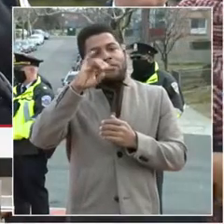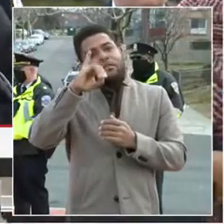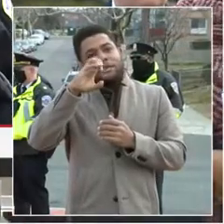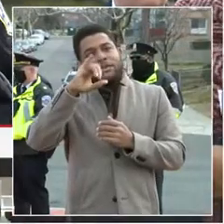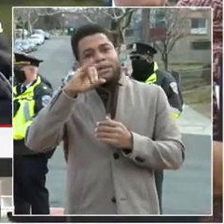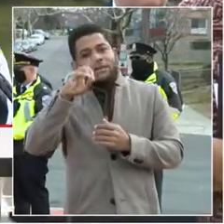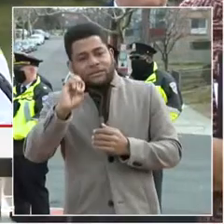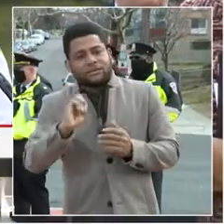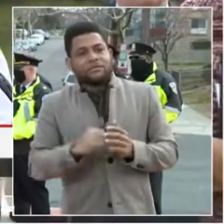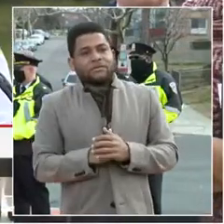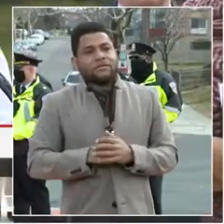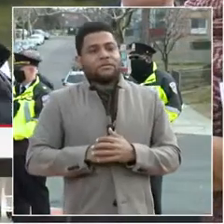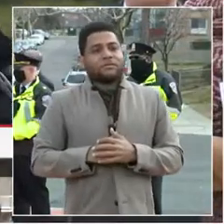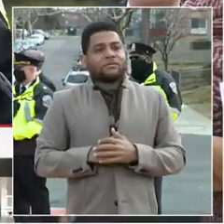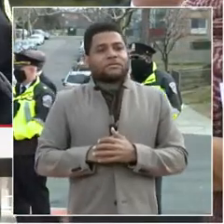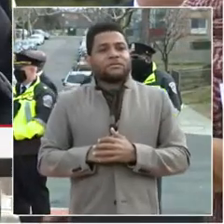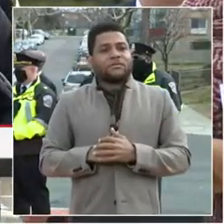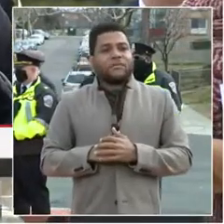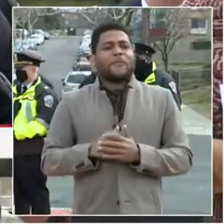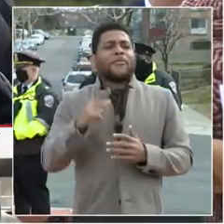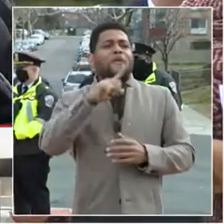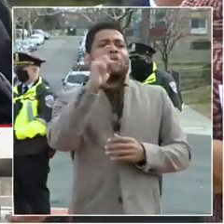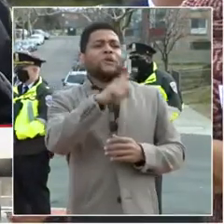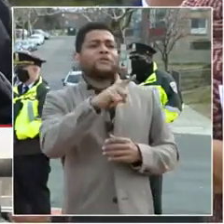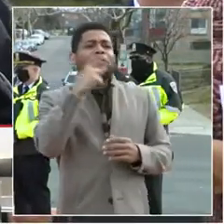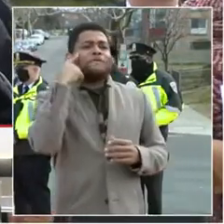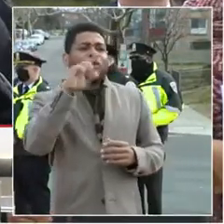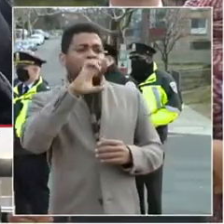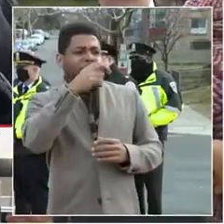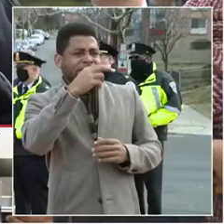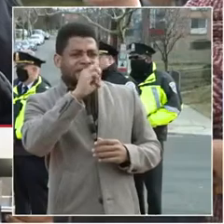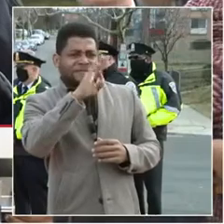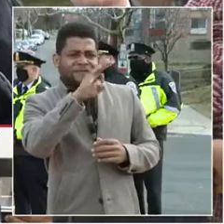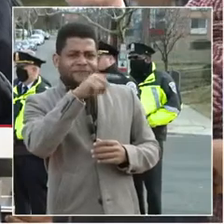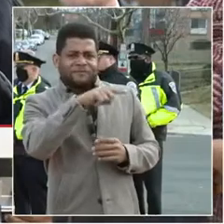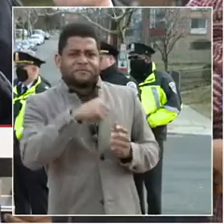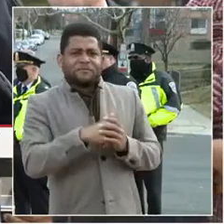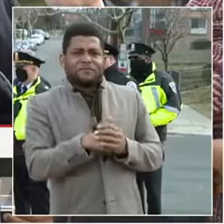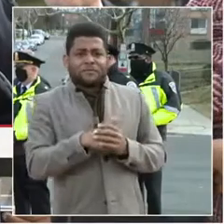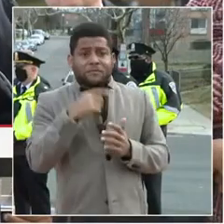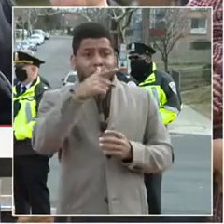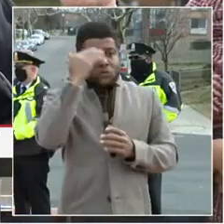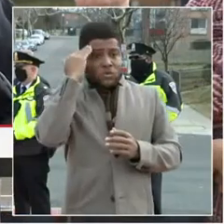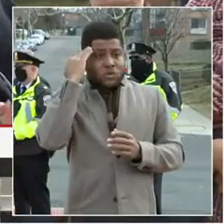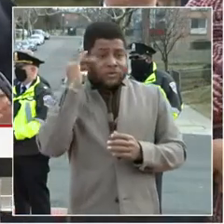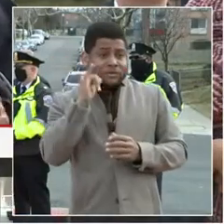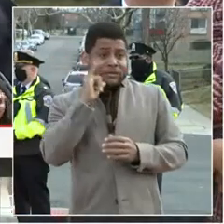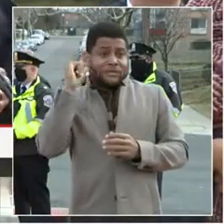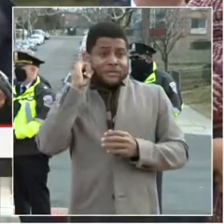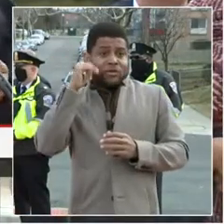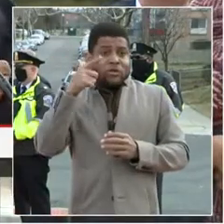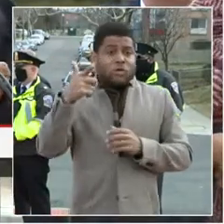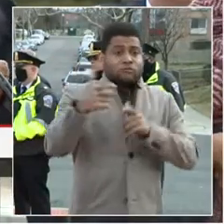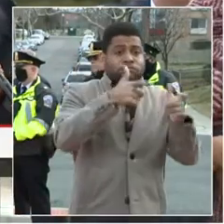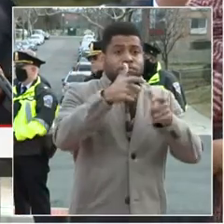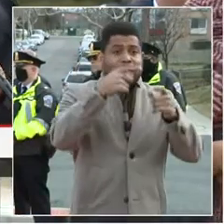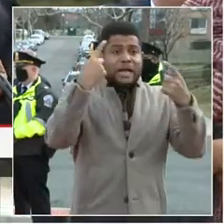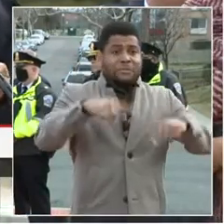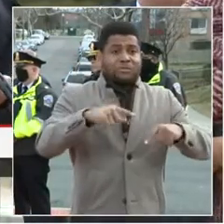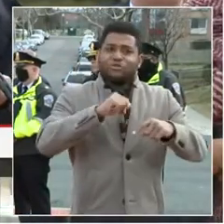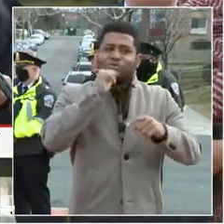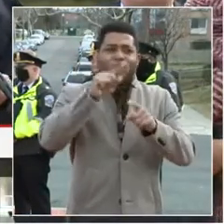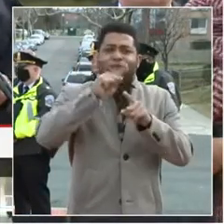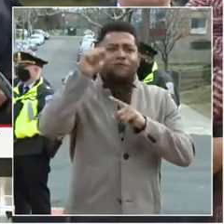for the chief. Yeah. You were here talking about crime. Just Yep. yesterday, we had a shooting not too far from here. Yes. Is there any update to that shooting that we